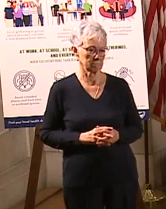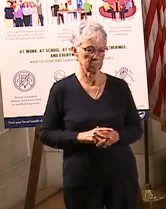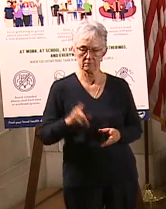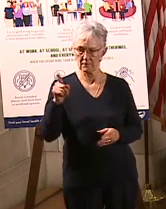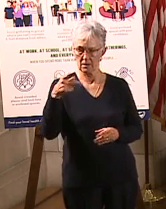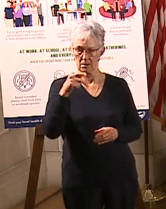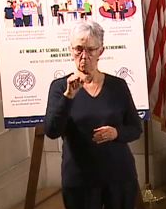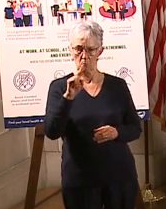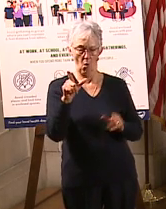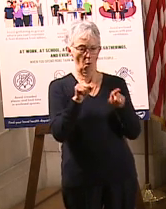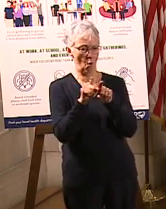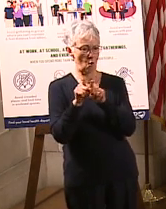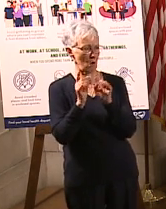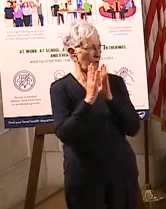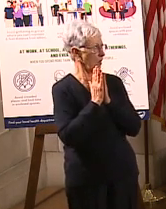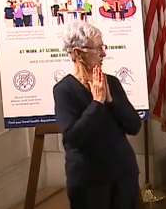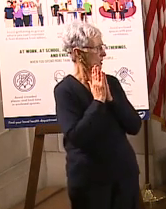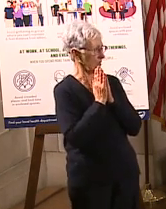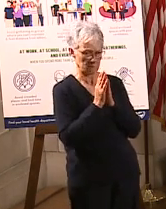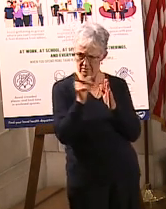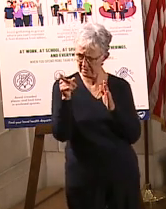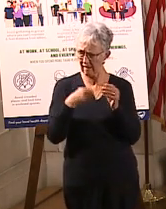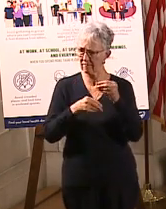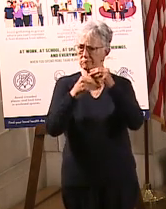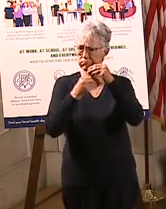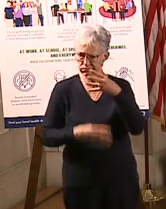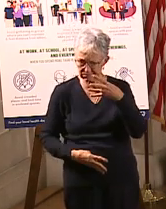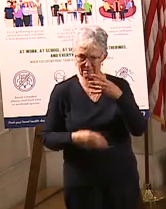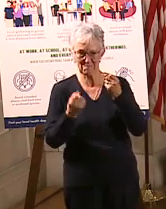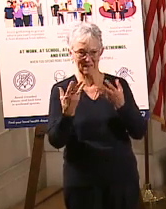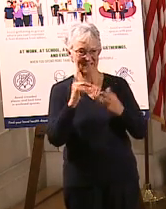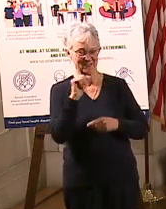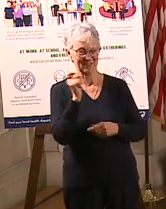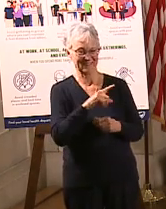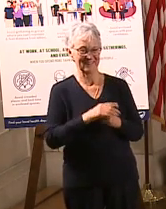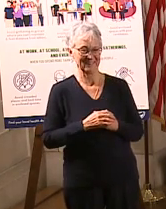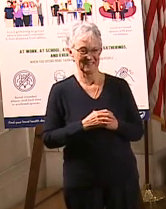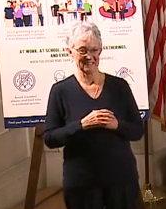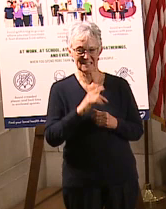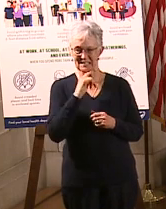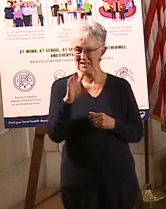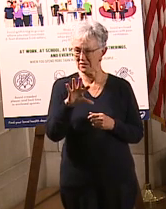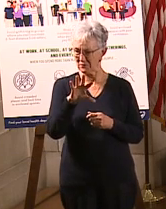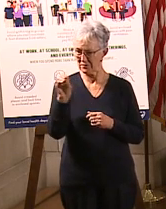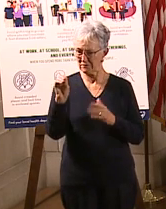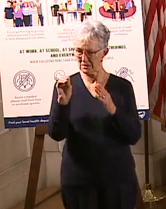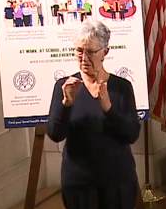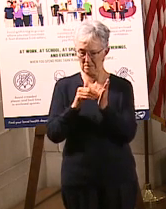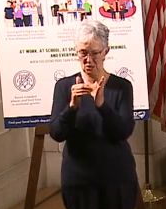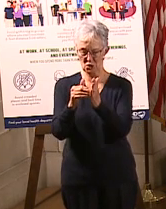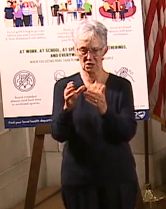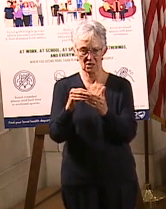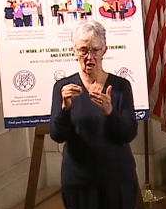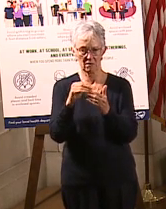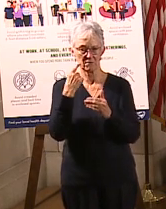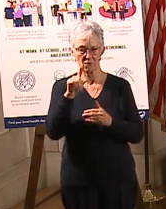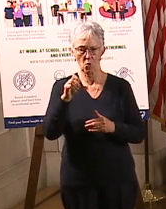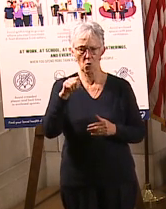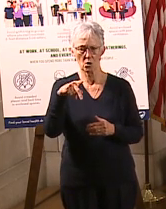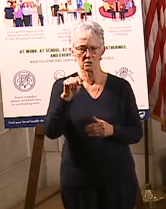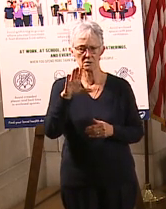So Paul also wants to know, he did have a series of questions. Paul wants to know the $50 million for Spacecom, where is that going to be coming